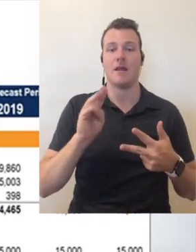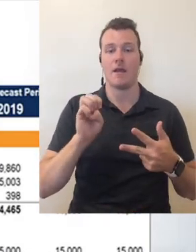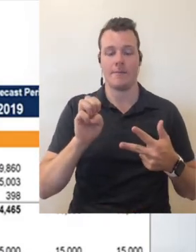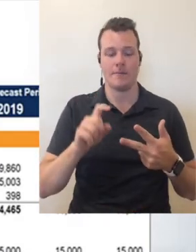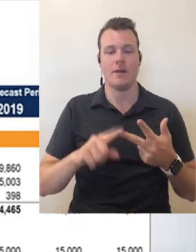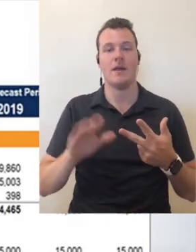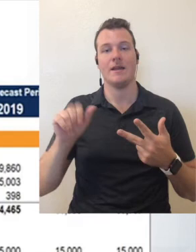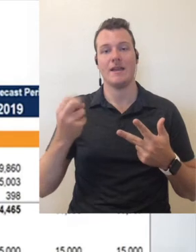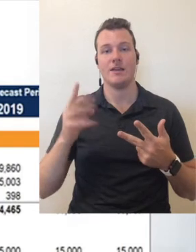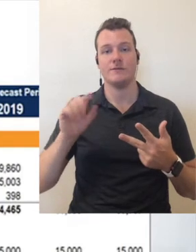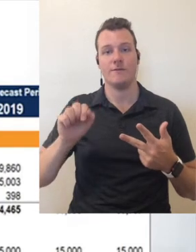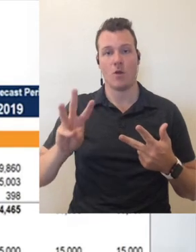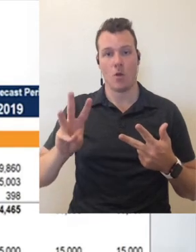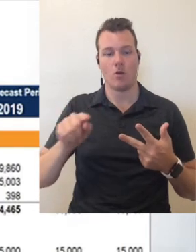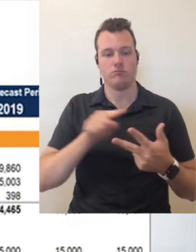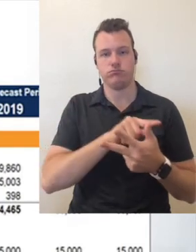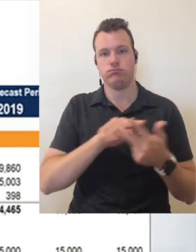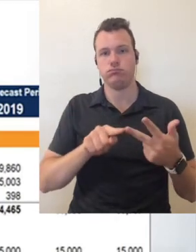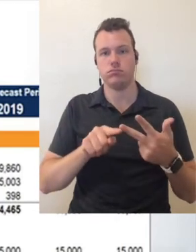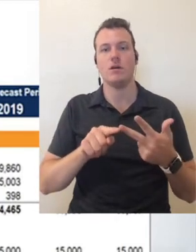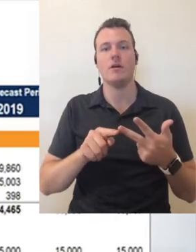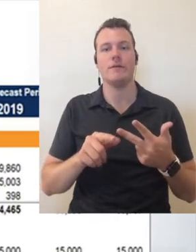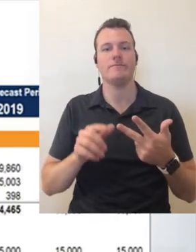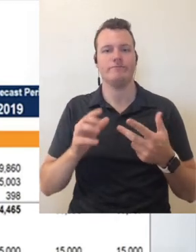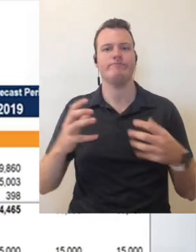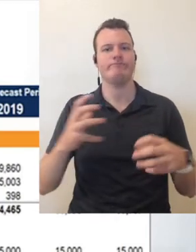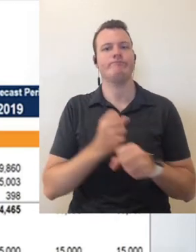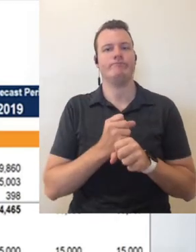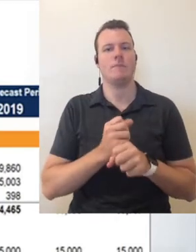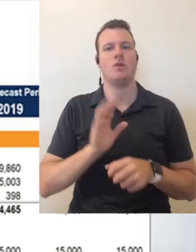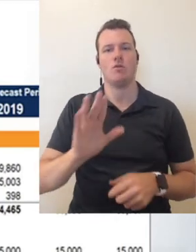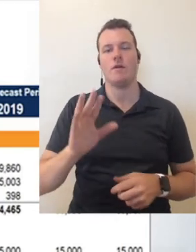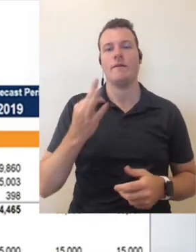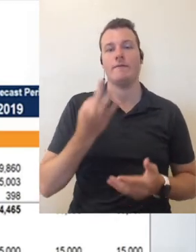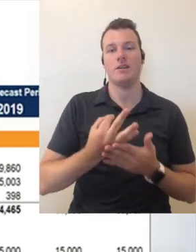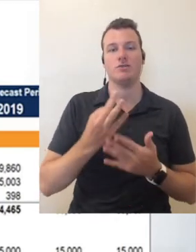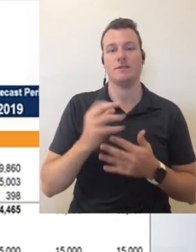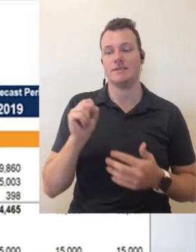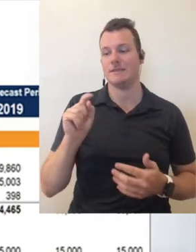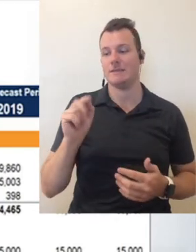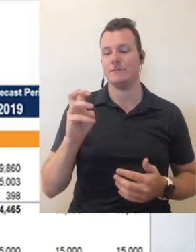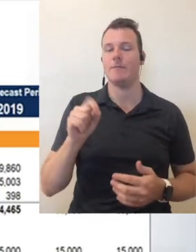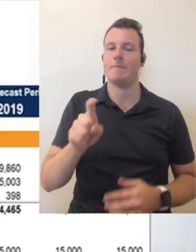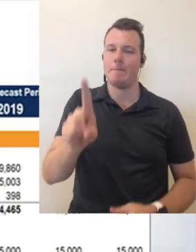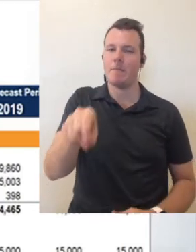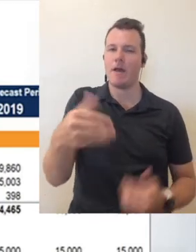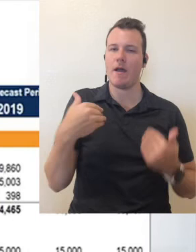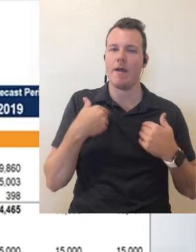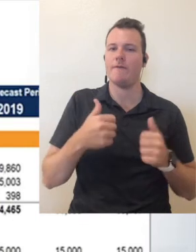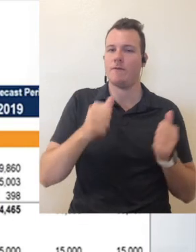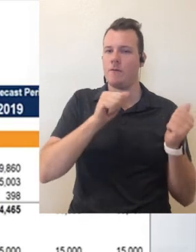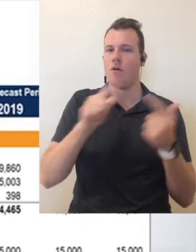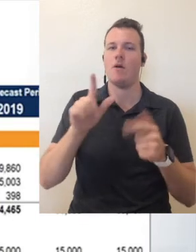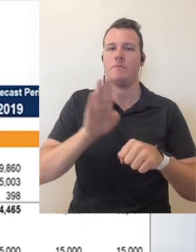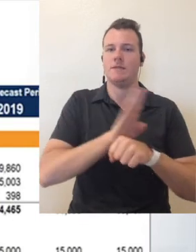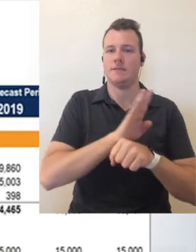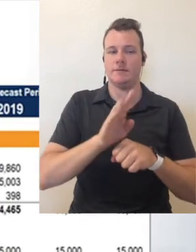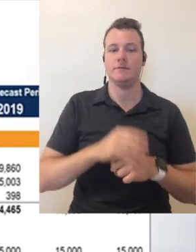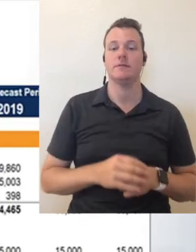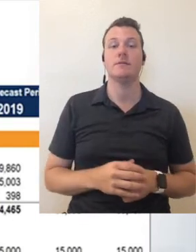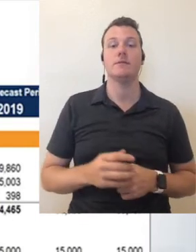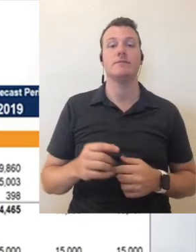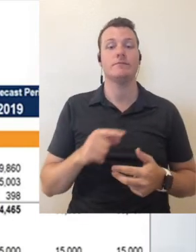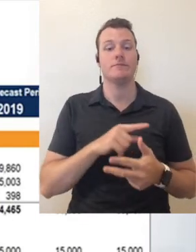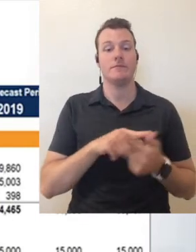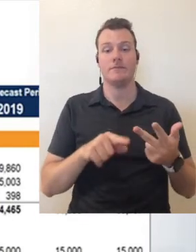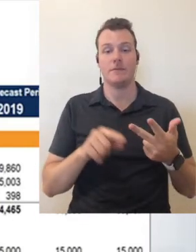income statement, and this cash flow sheet are your financial statements that you must have for every practice. And what this